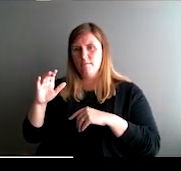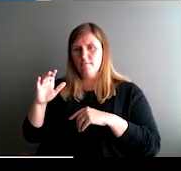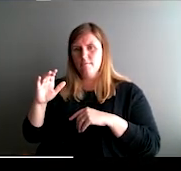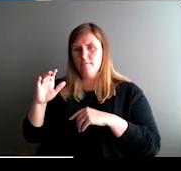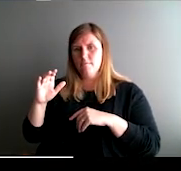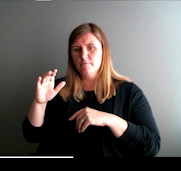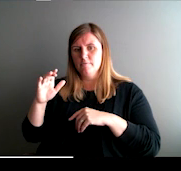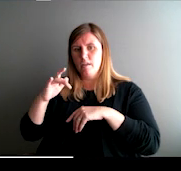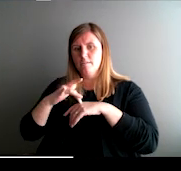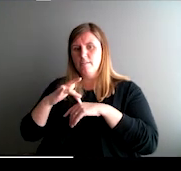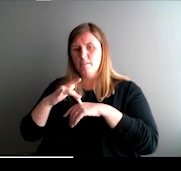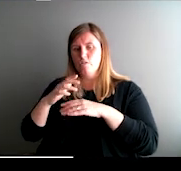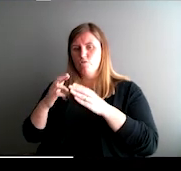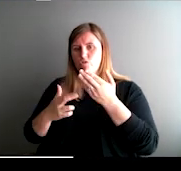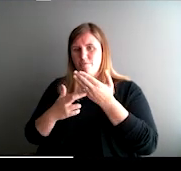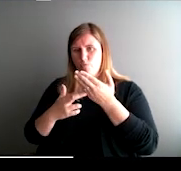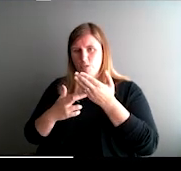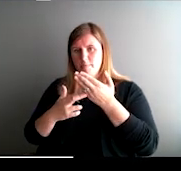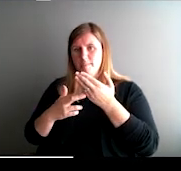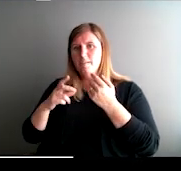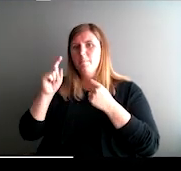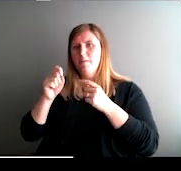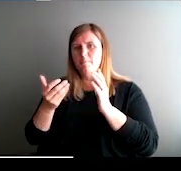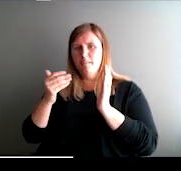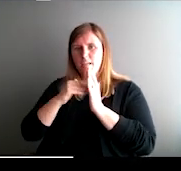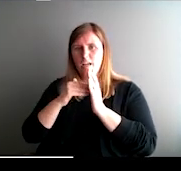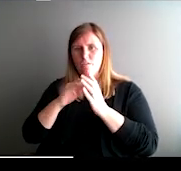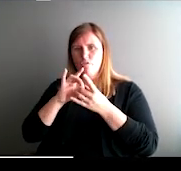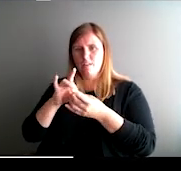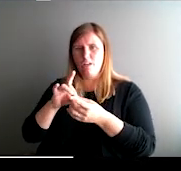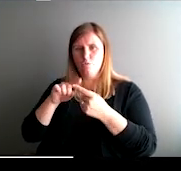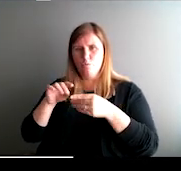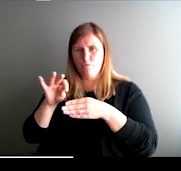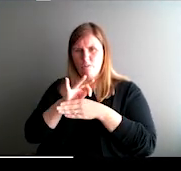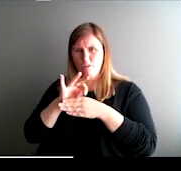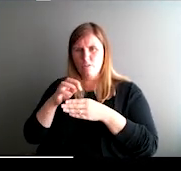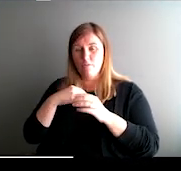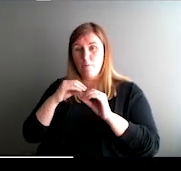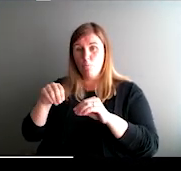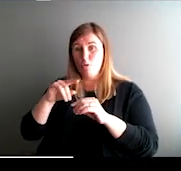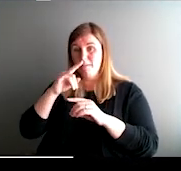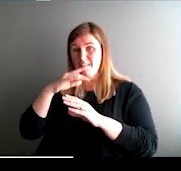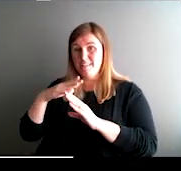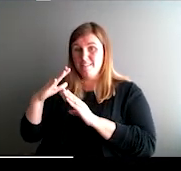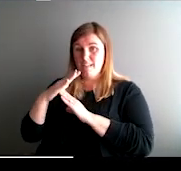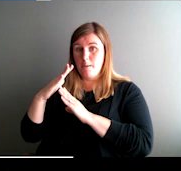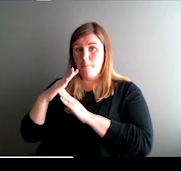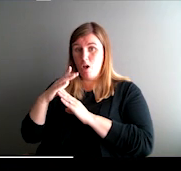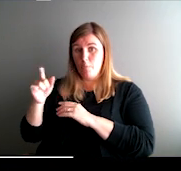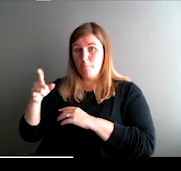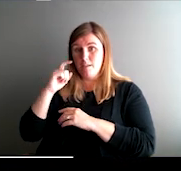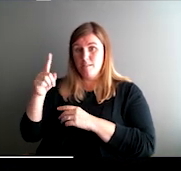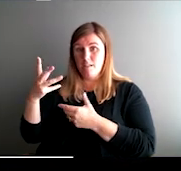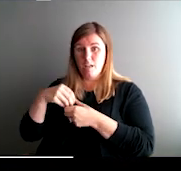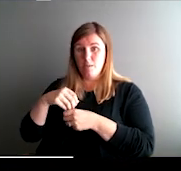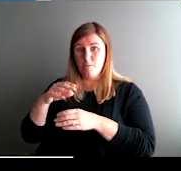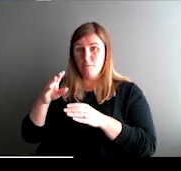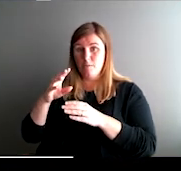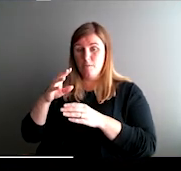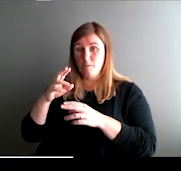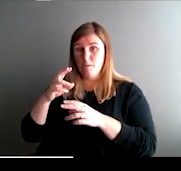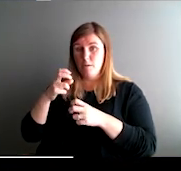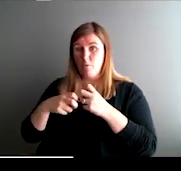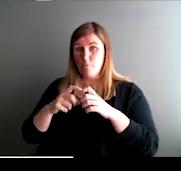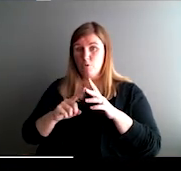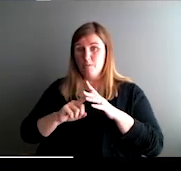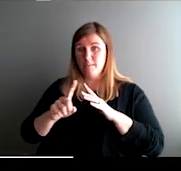reinforcement must once again be related to the function. If I'm putting a kid in timeout because they engaged in problem behavior to escape